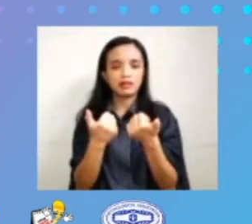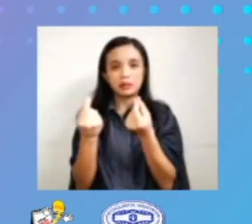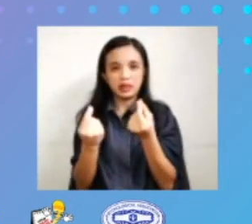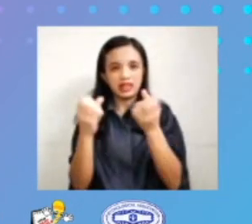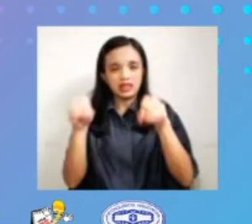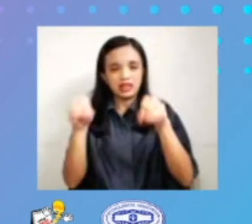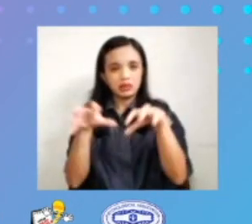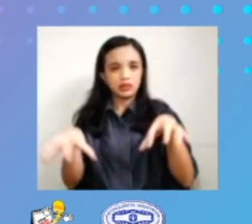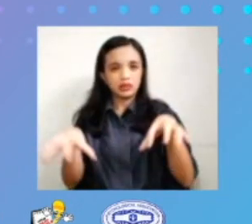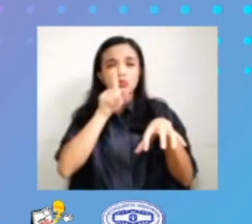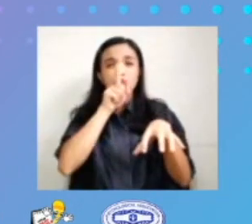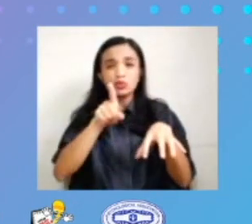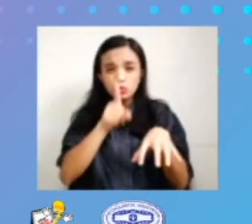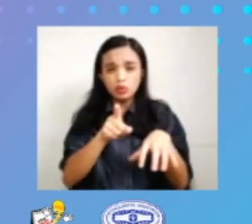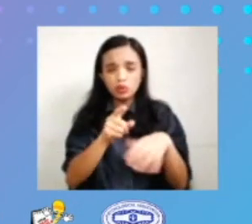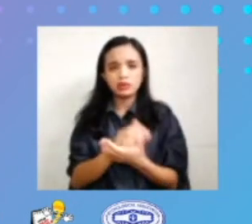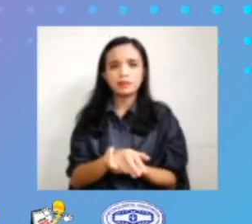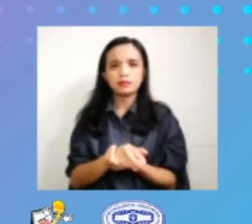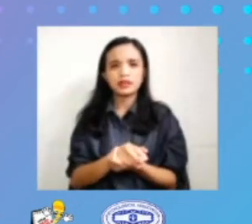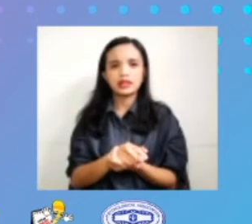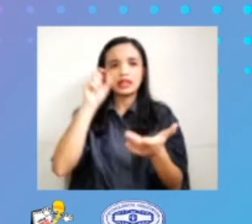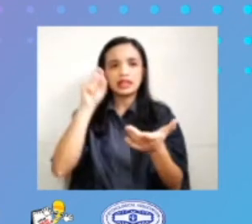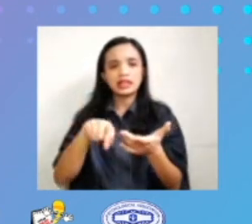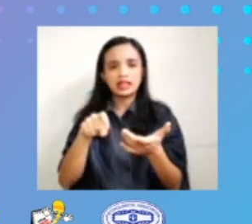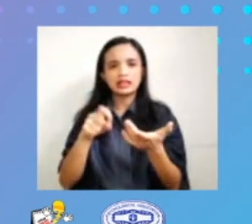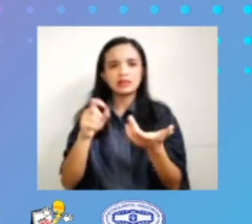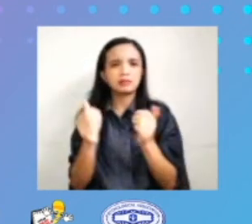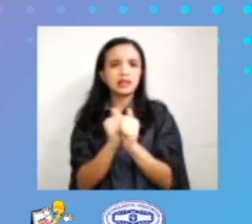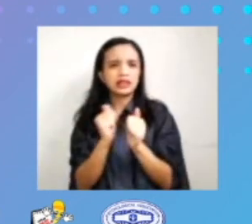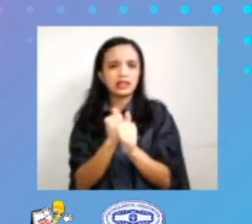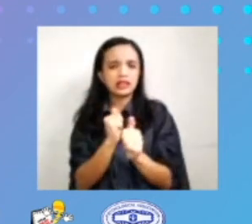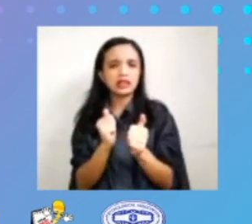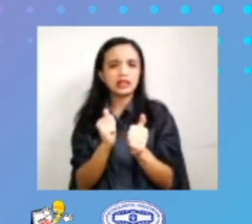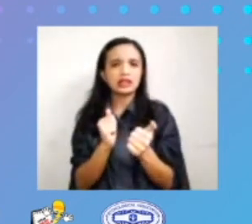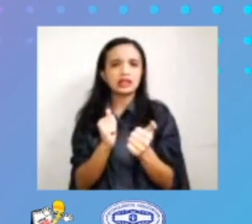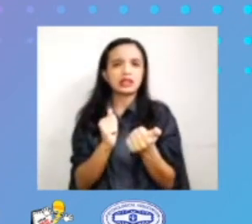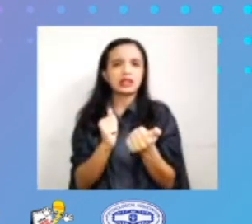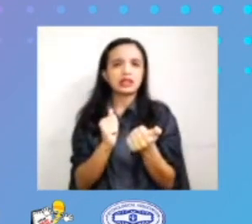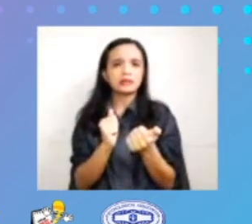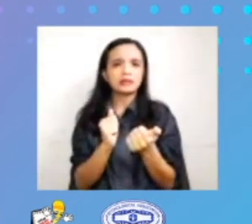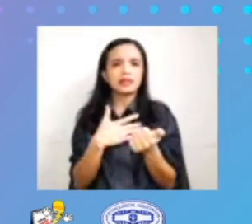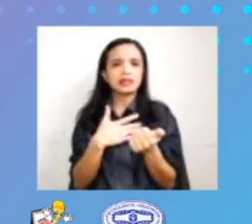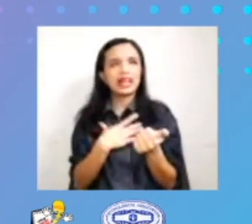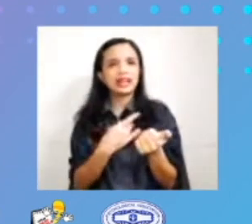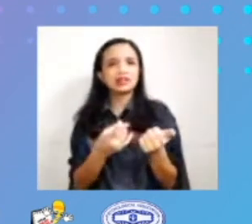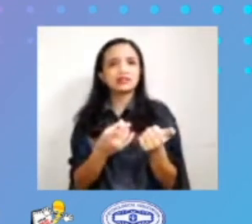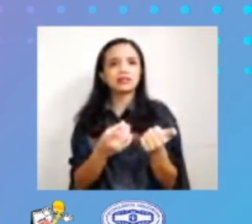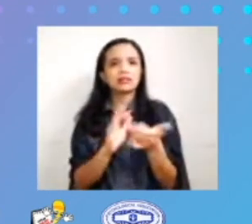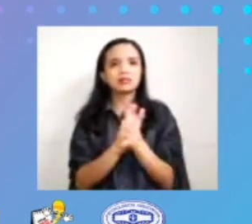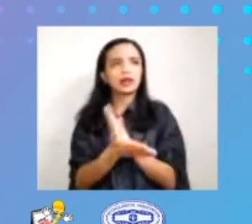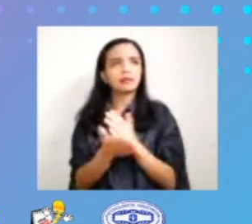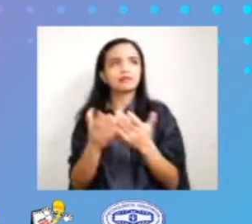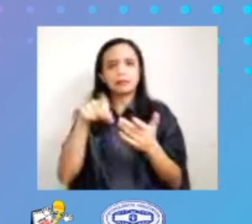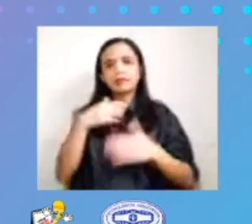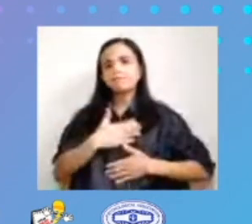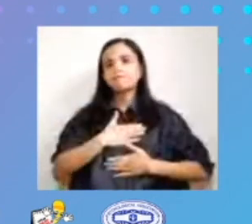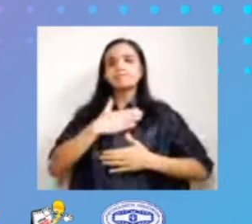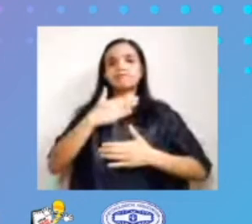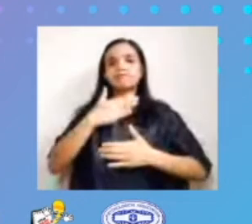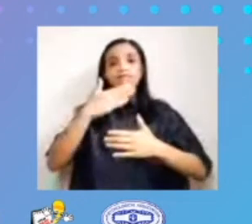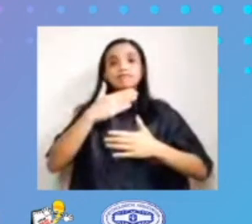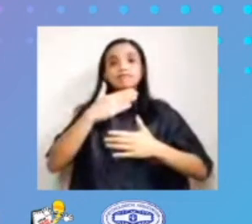Kasi pag ang posture mo, nakaganyan ka lagi, pansin mo ang nega-nega. Oo. Tapos pag may nakakita sa'yo, naiinis din. Yeah.